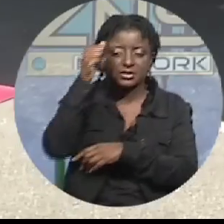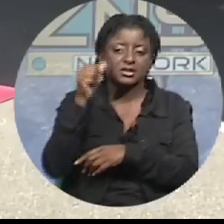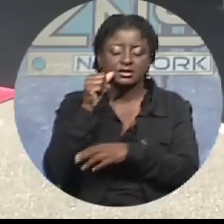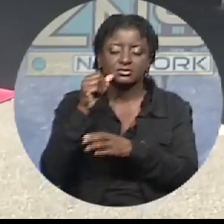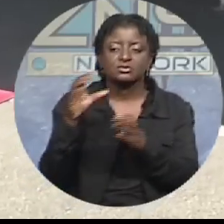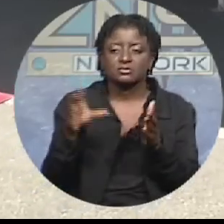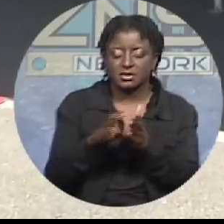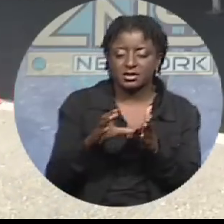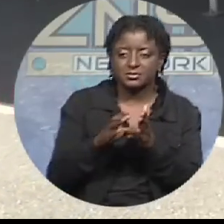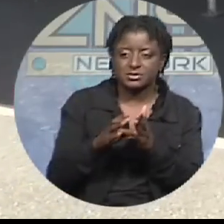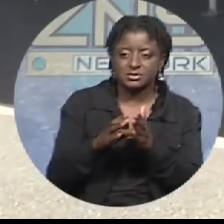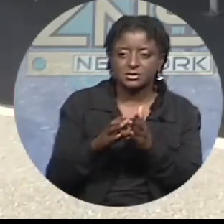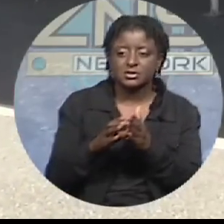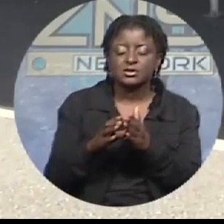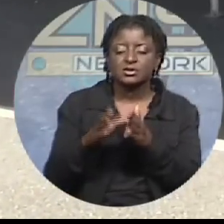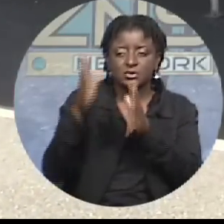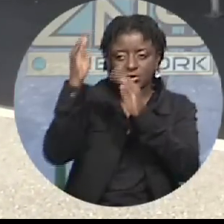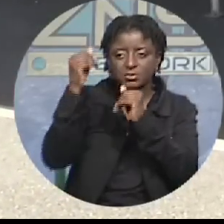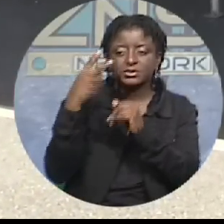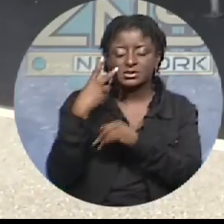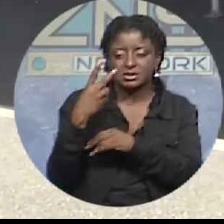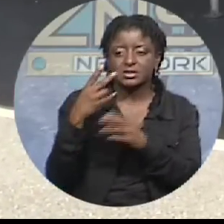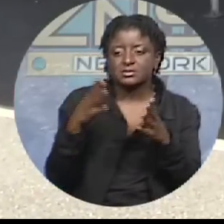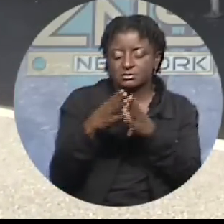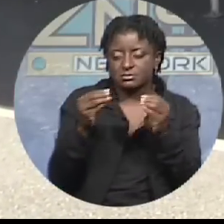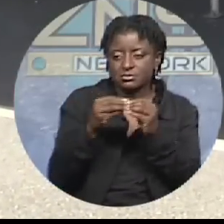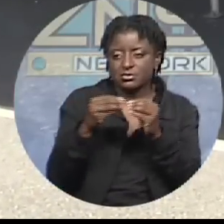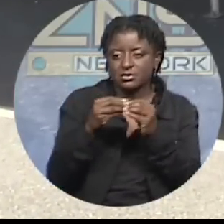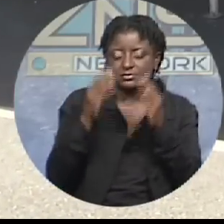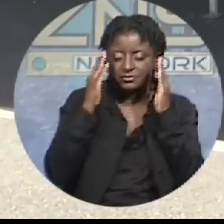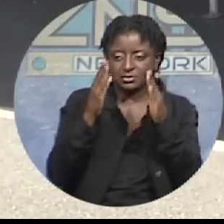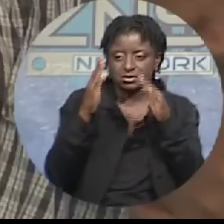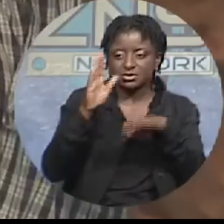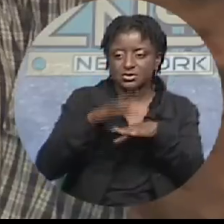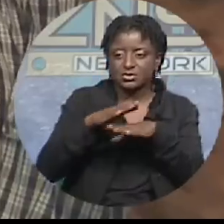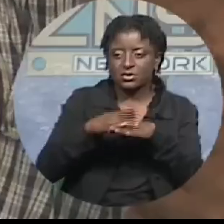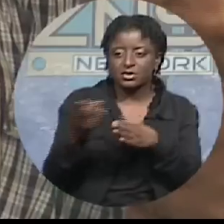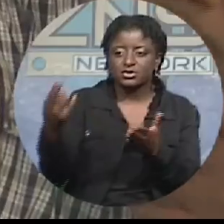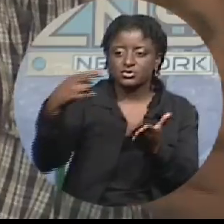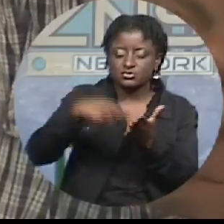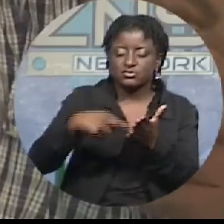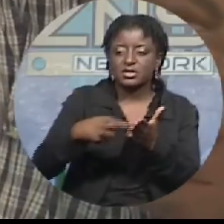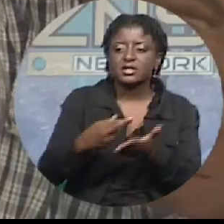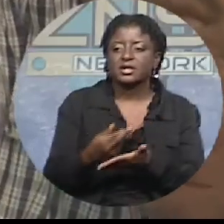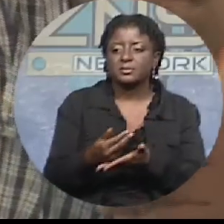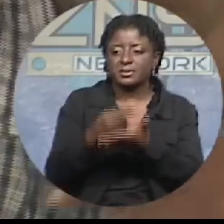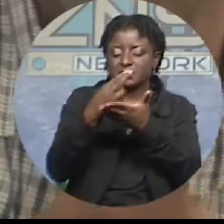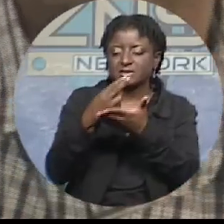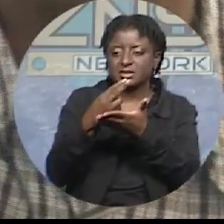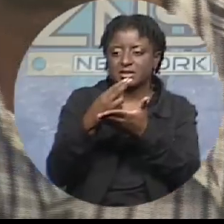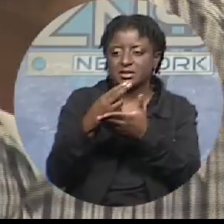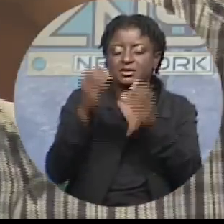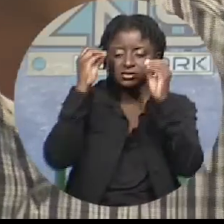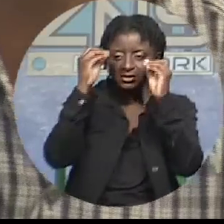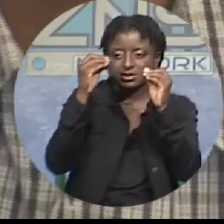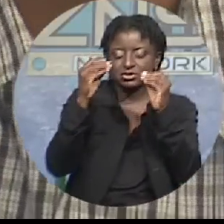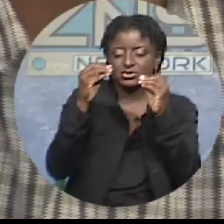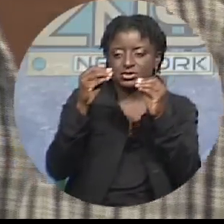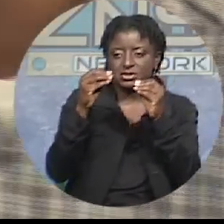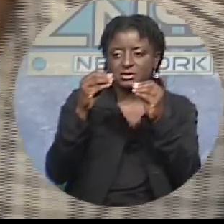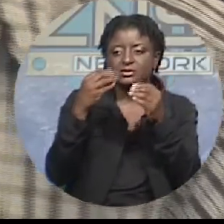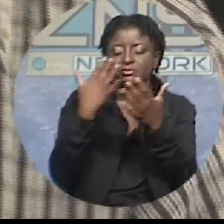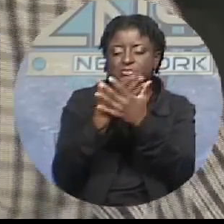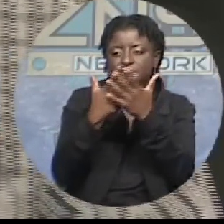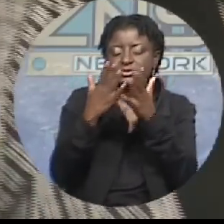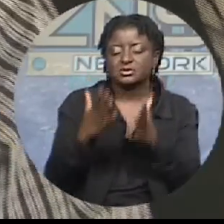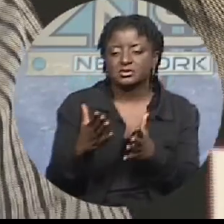is hoping to see greater emphasis placed on rehabilitation of inmates. Acting Superintendent of Prisons Bernadette Thompson-Murray believes a lot